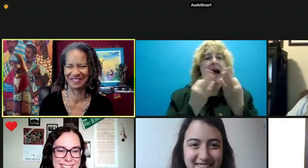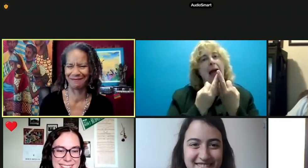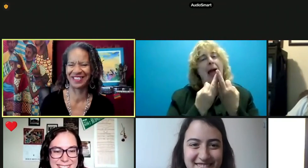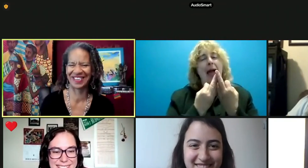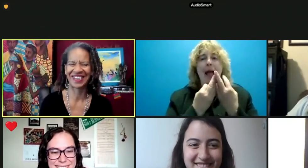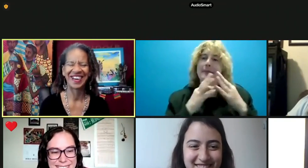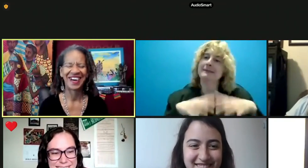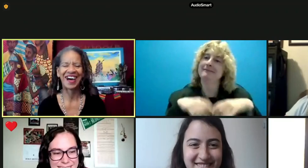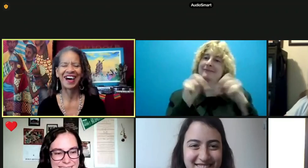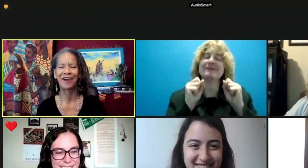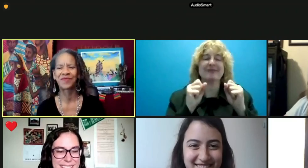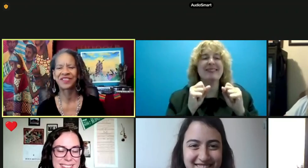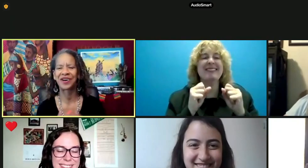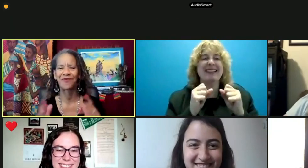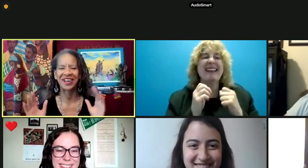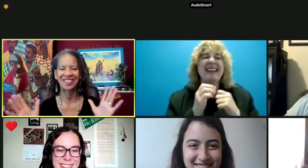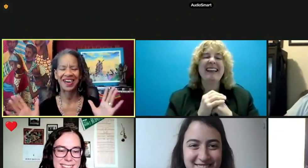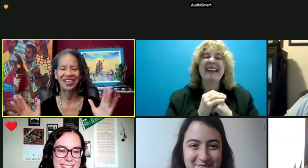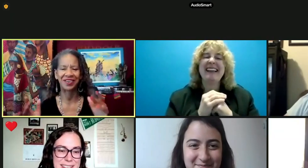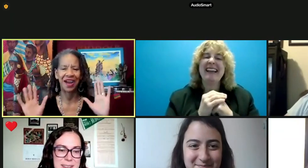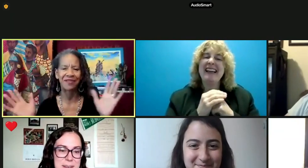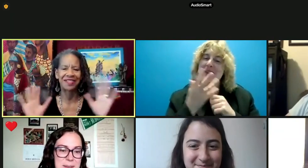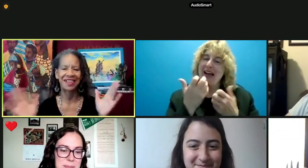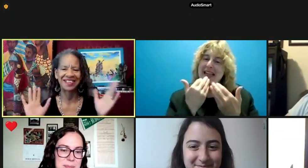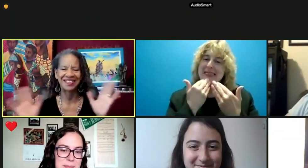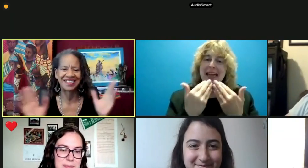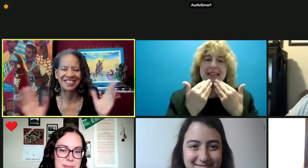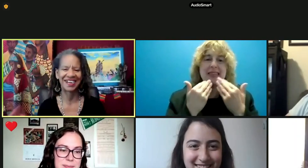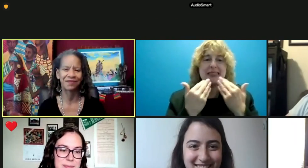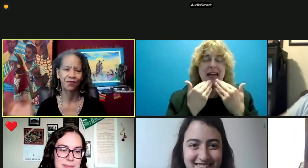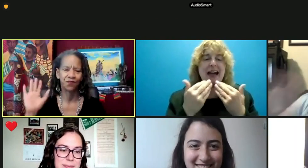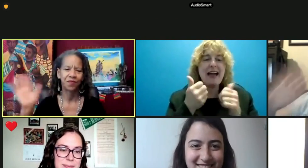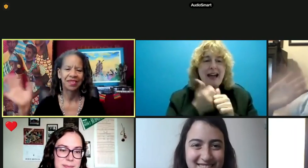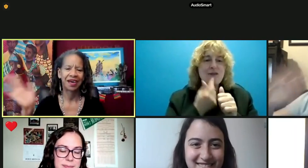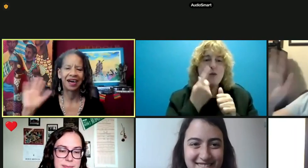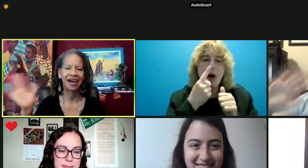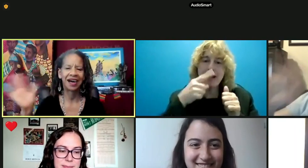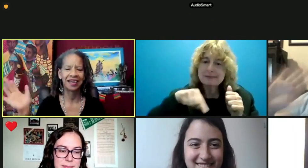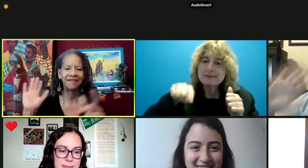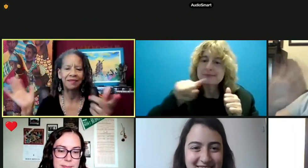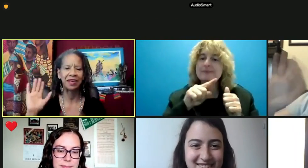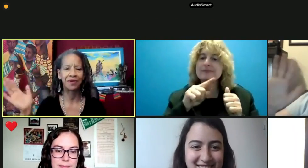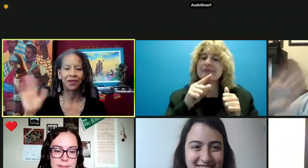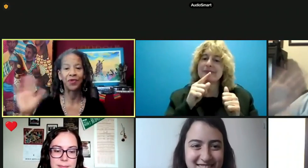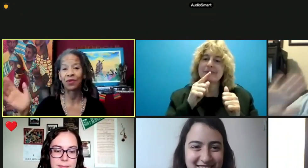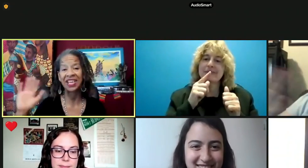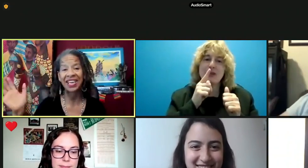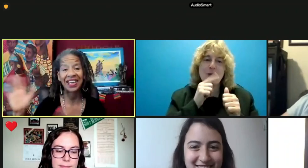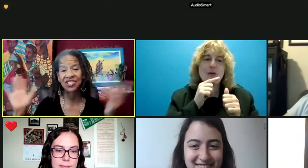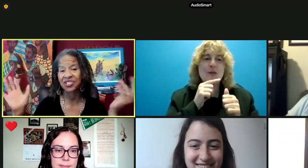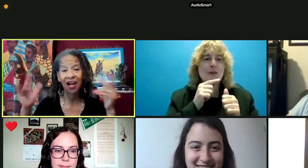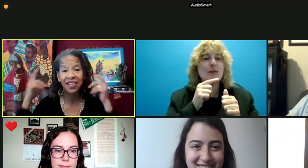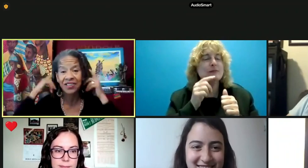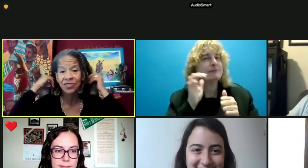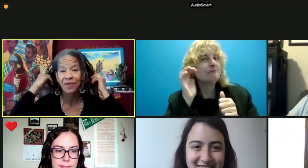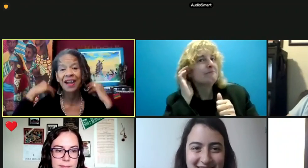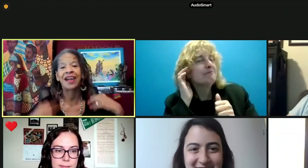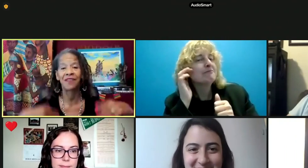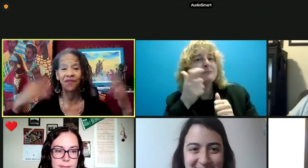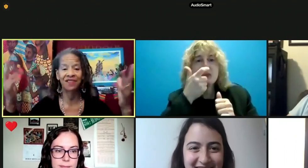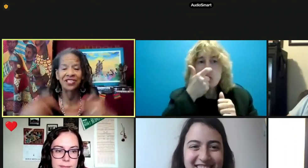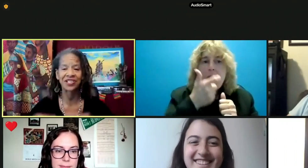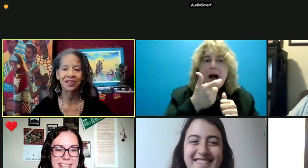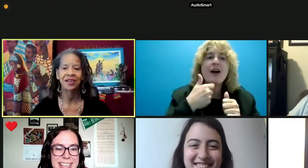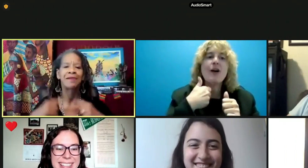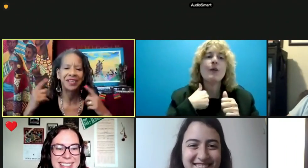music. So I want to thank you, everyone that listens in. And even people, we eat and talk and do our